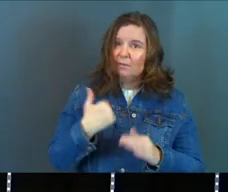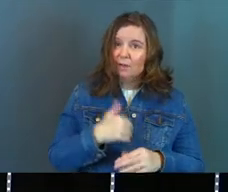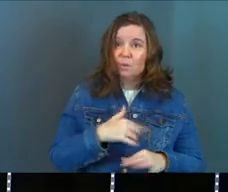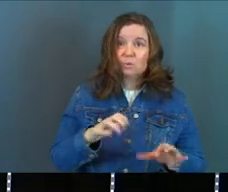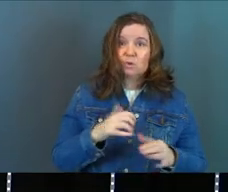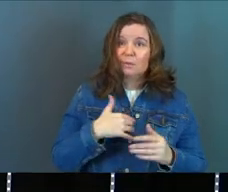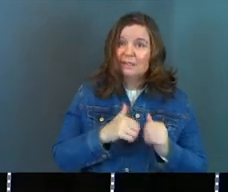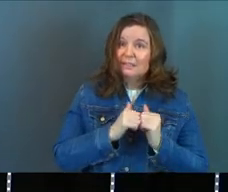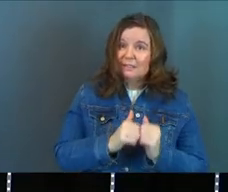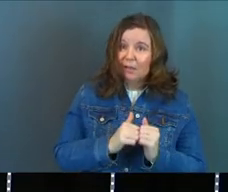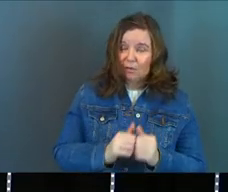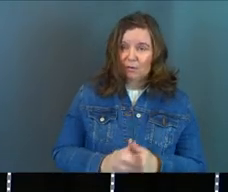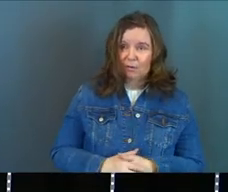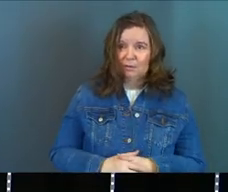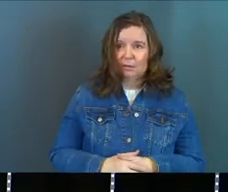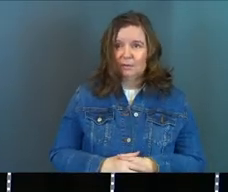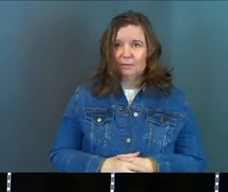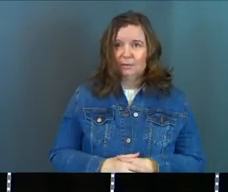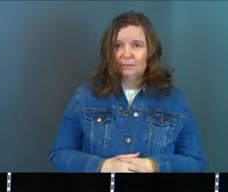because we're doing this together.